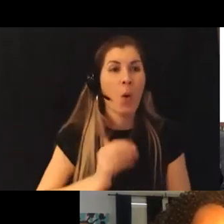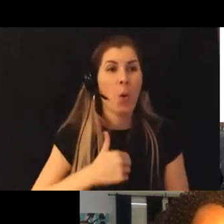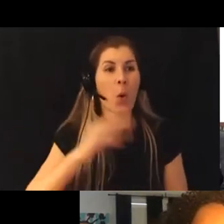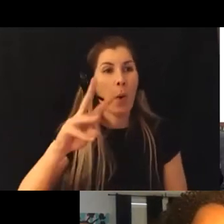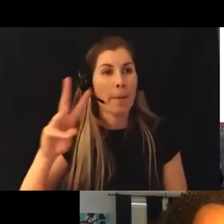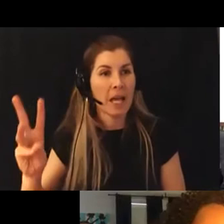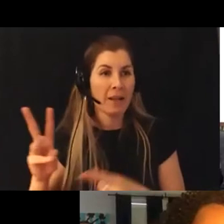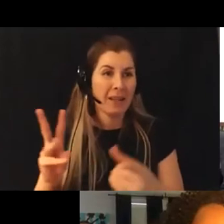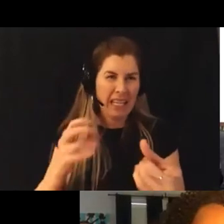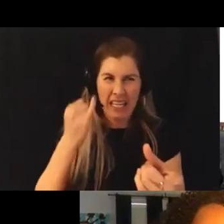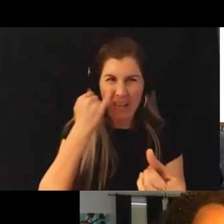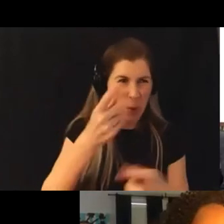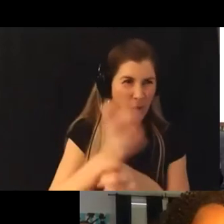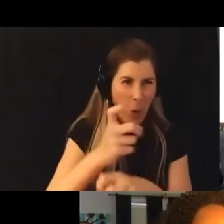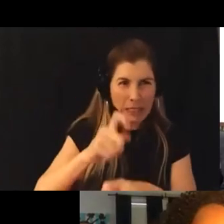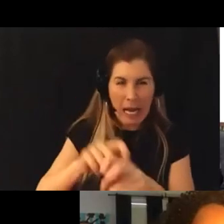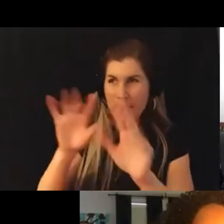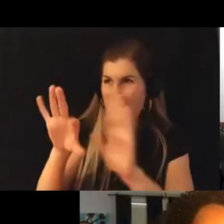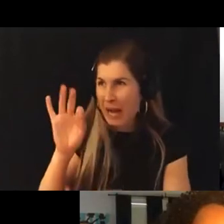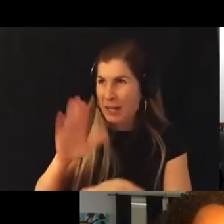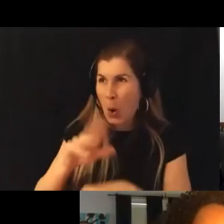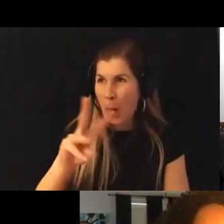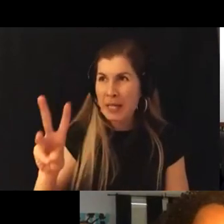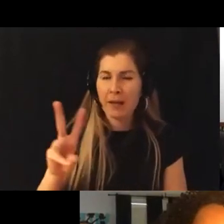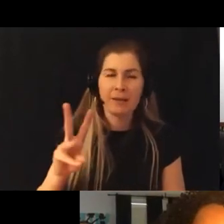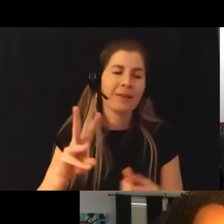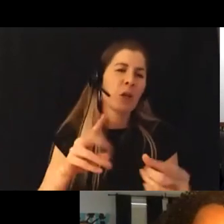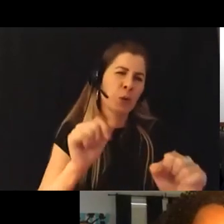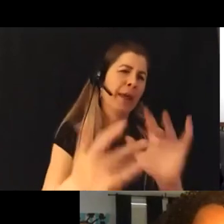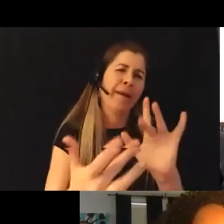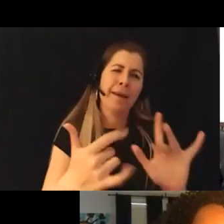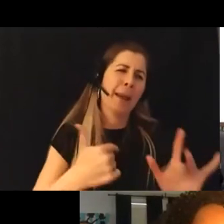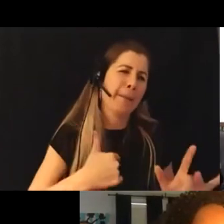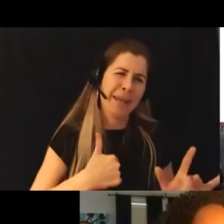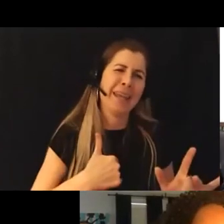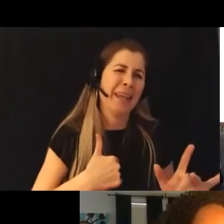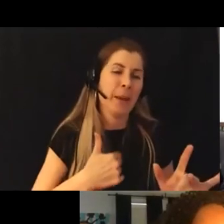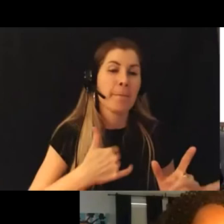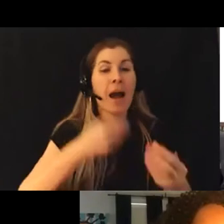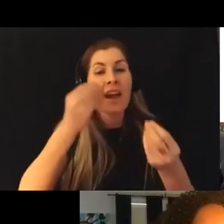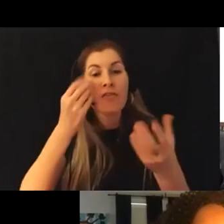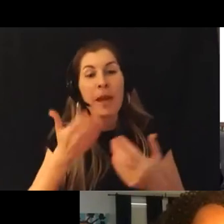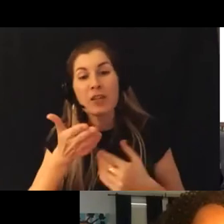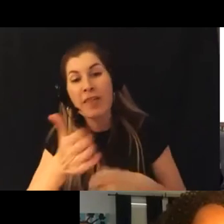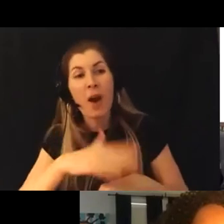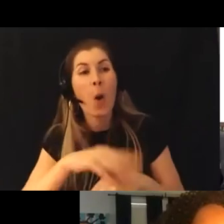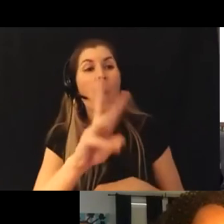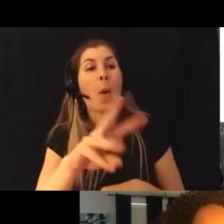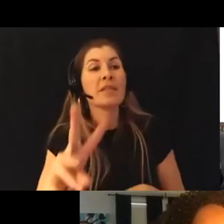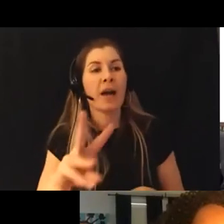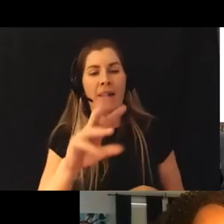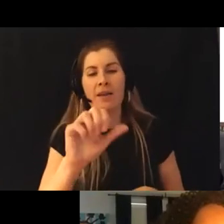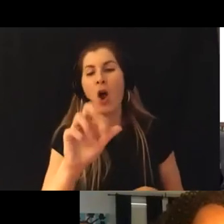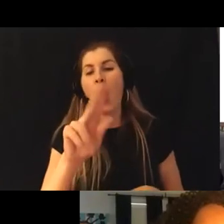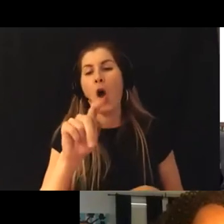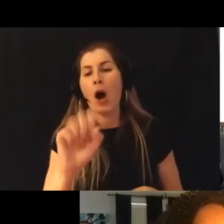and you're having trouble navigating our website, feel free just to contact me directly. My information is on our website at arts.gov, and